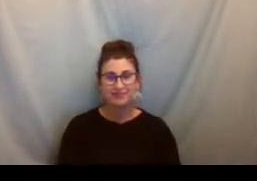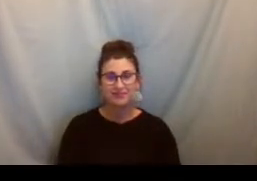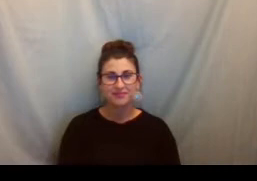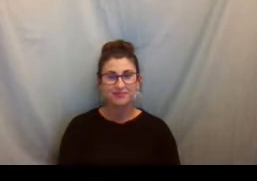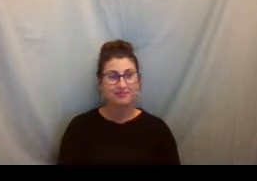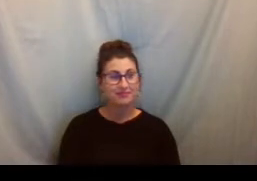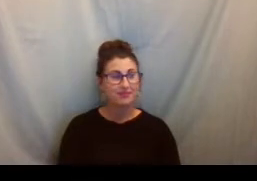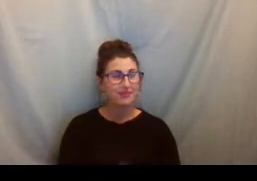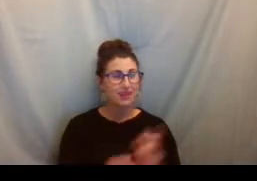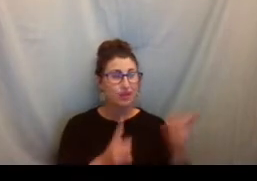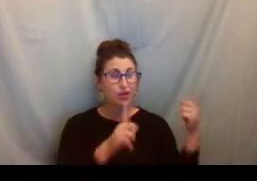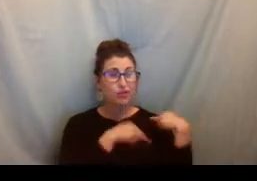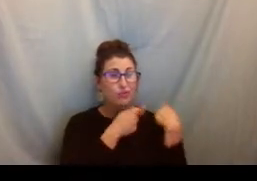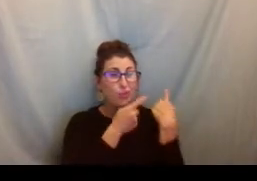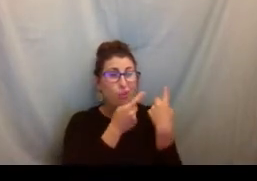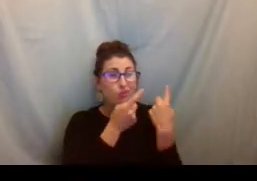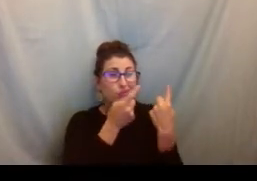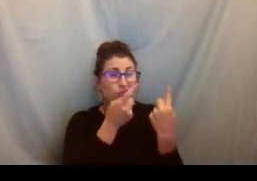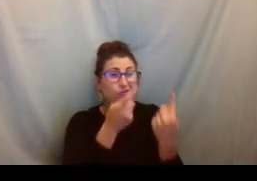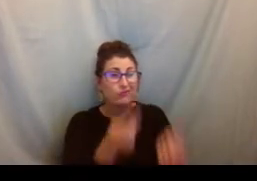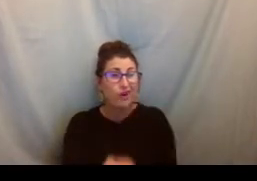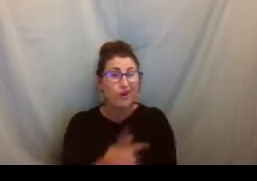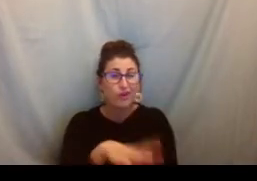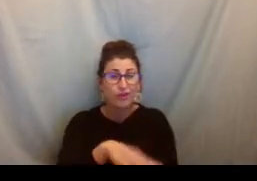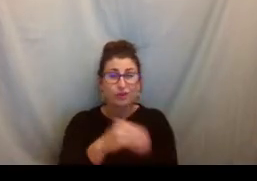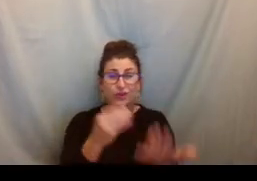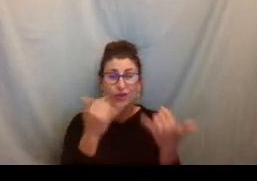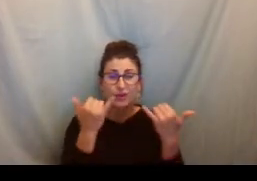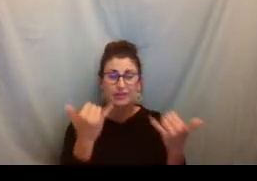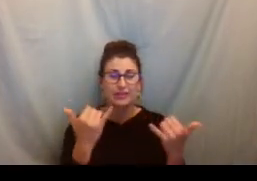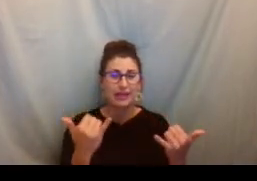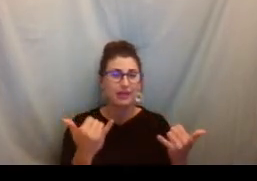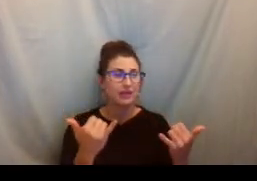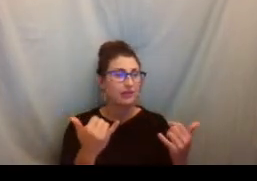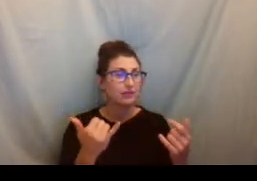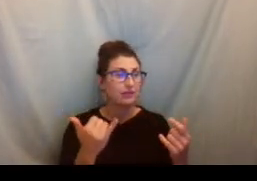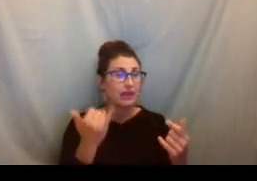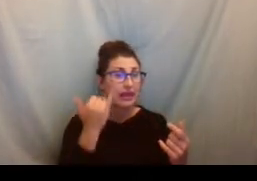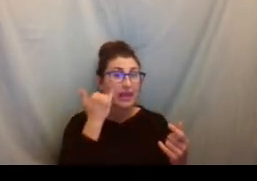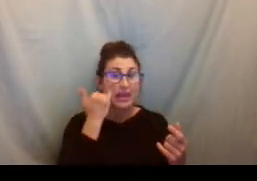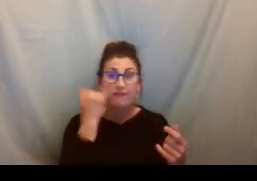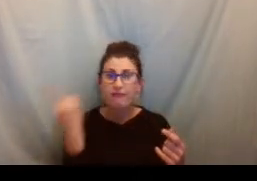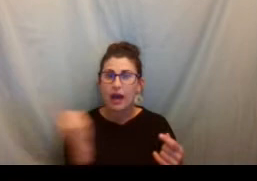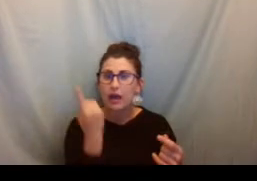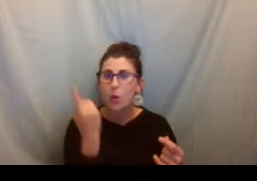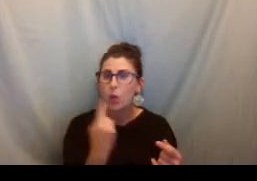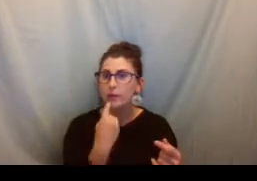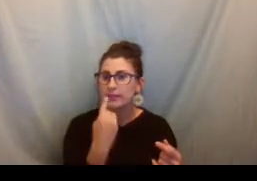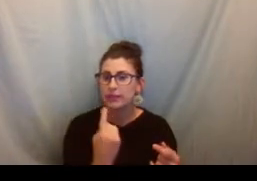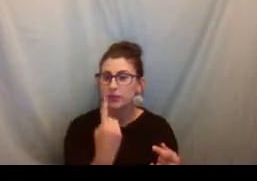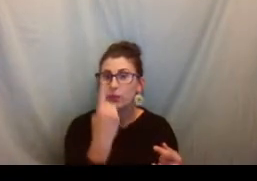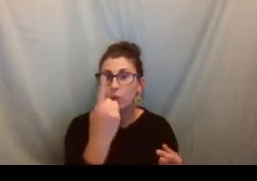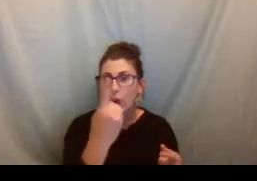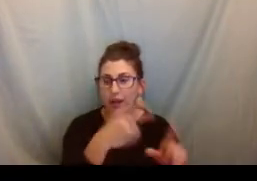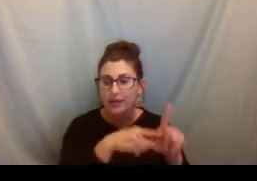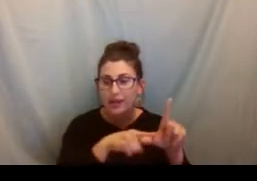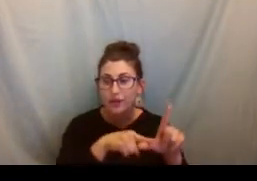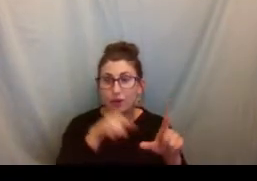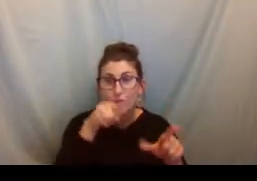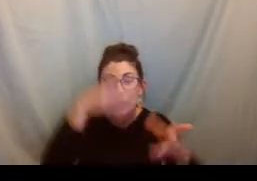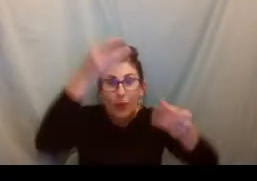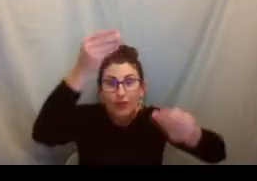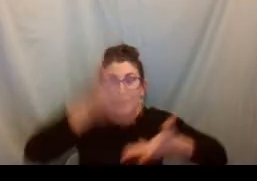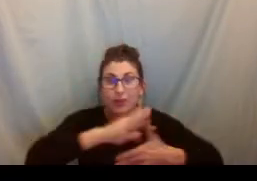So with everything so far, if I give you one of these angles, you can give me all of